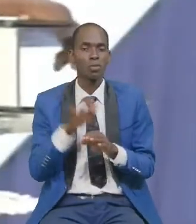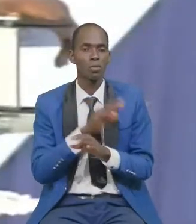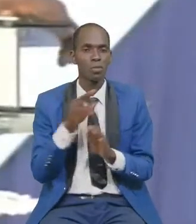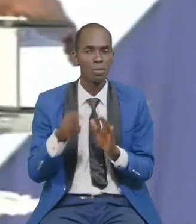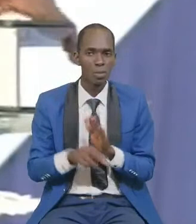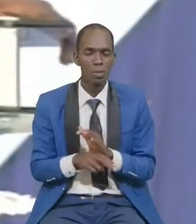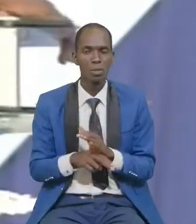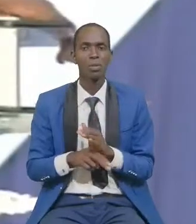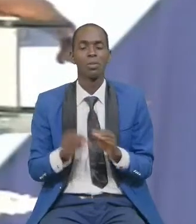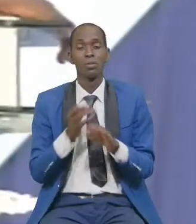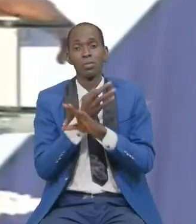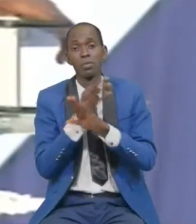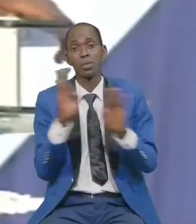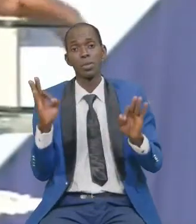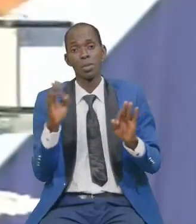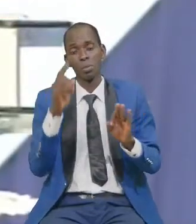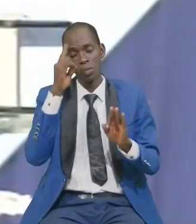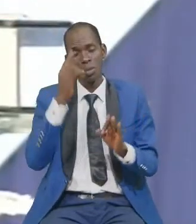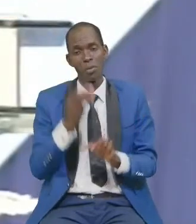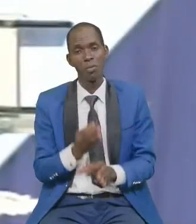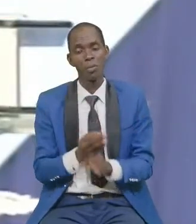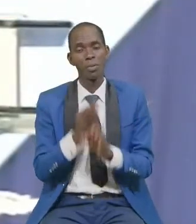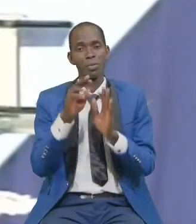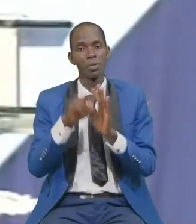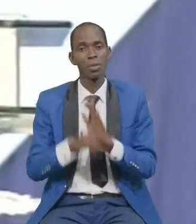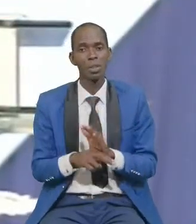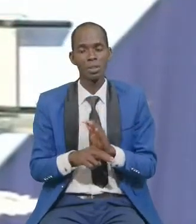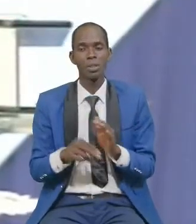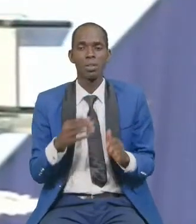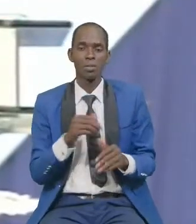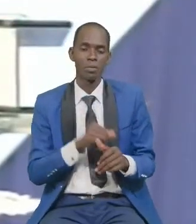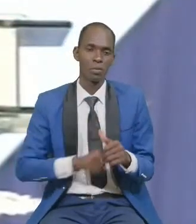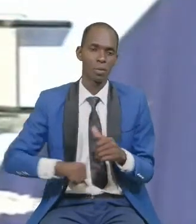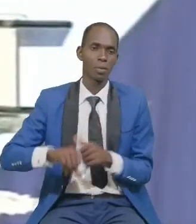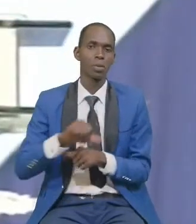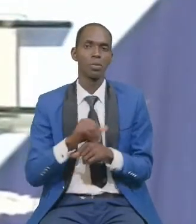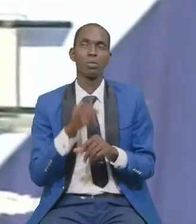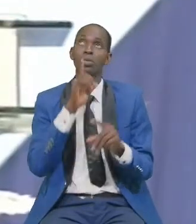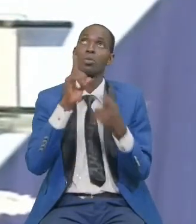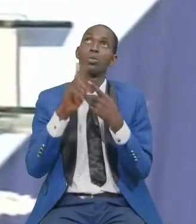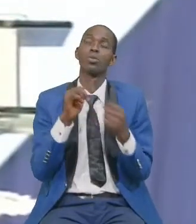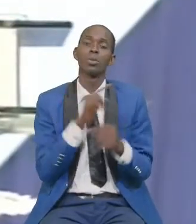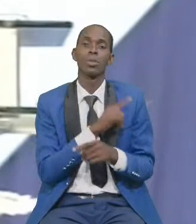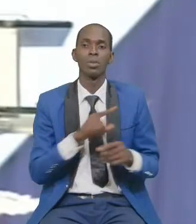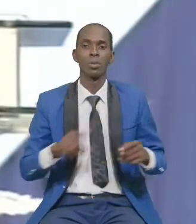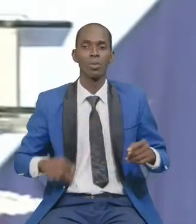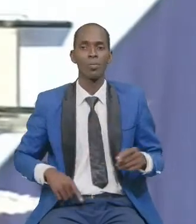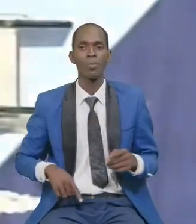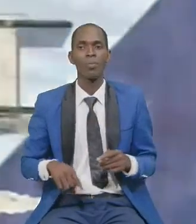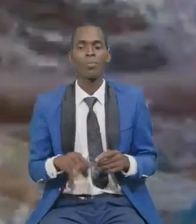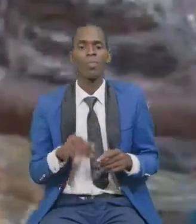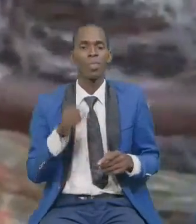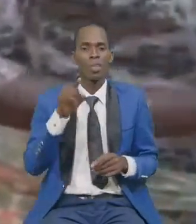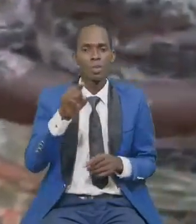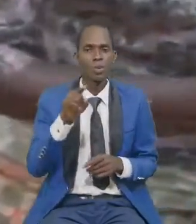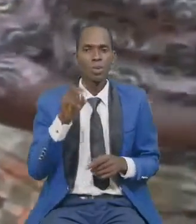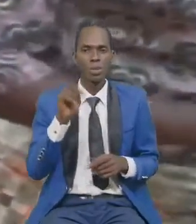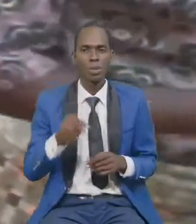fellowship. Tell the Lord, it requires a demand,